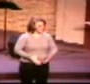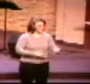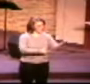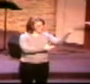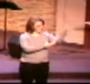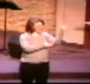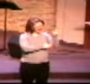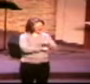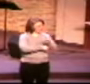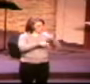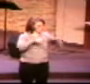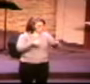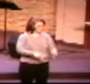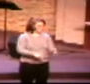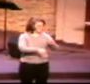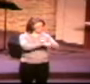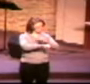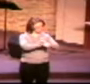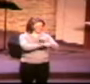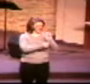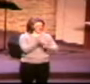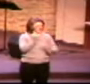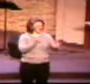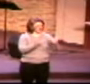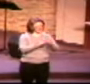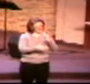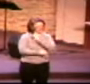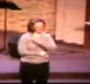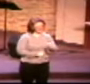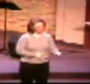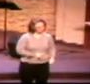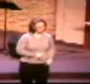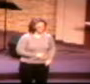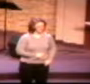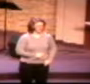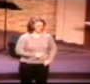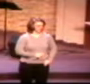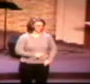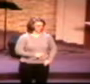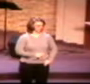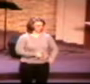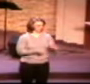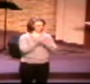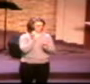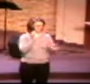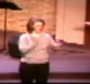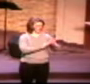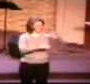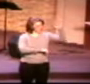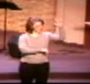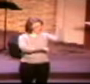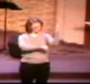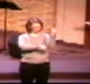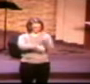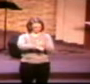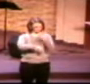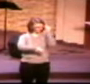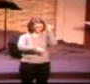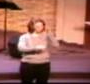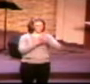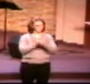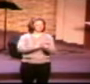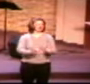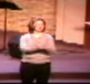the person and work of Jesus, the Messiah. And Jesus came to be light for